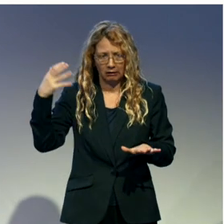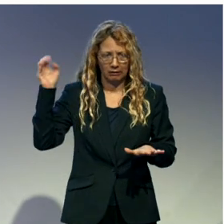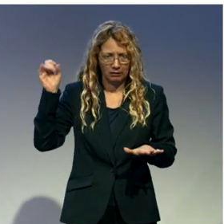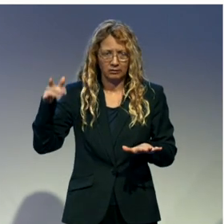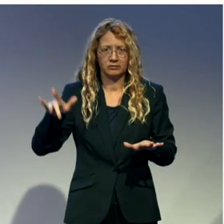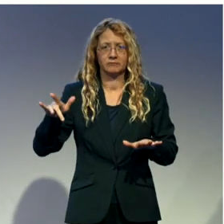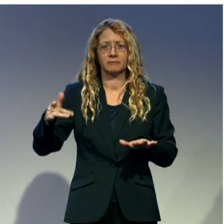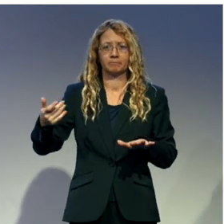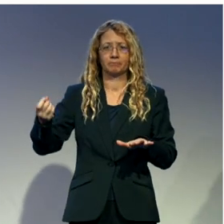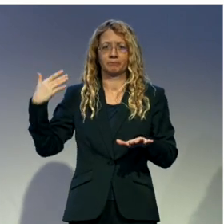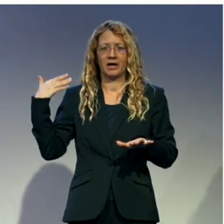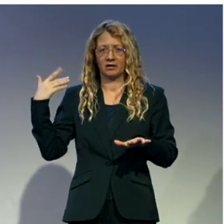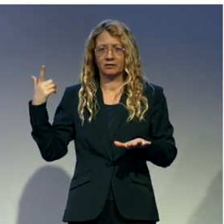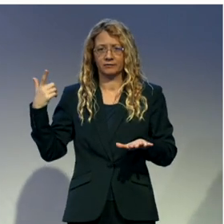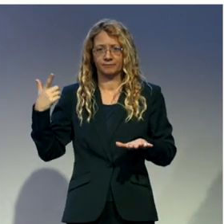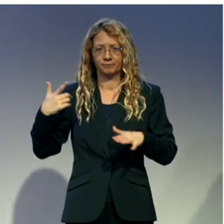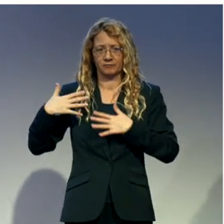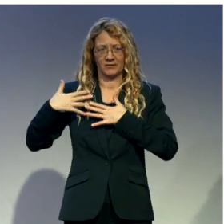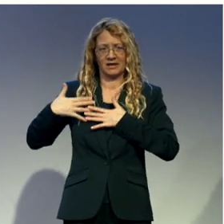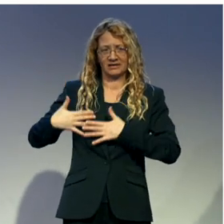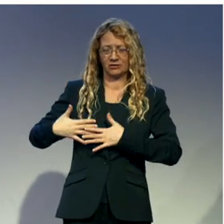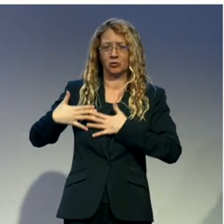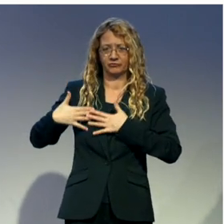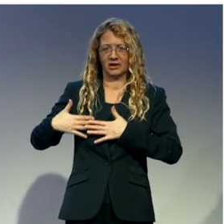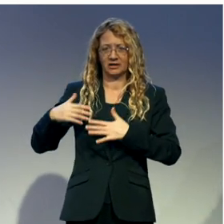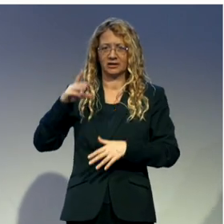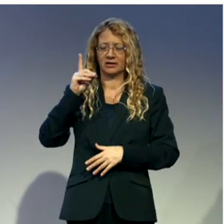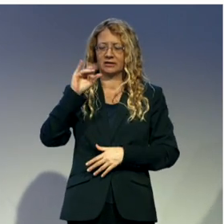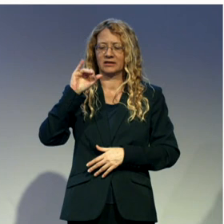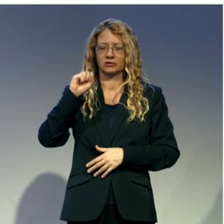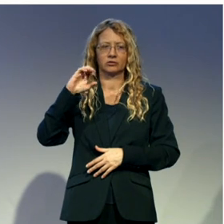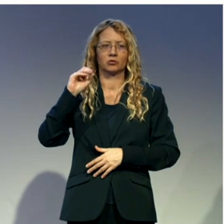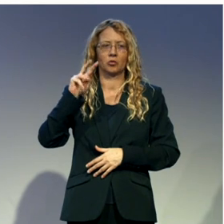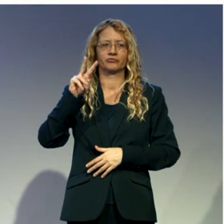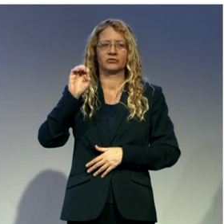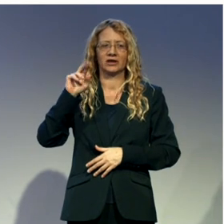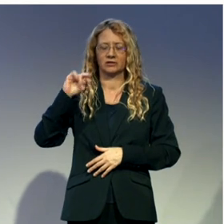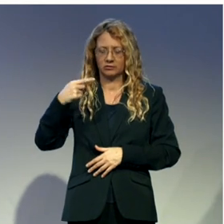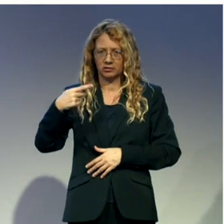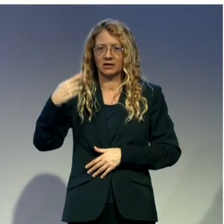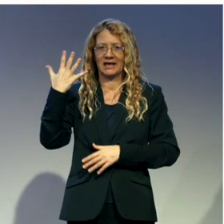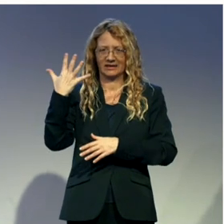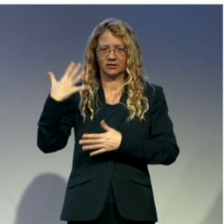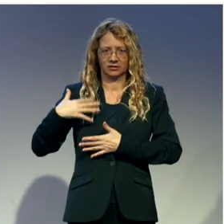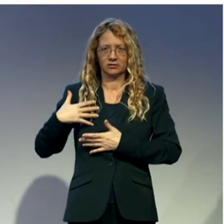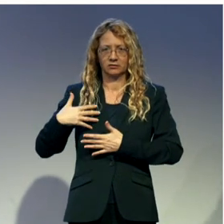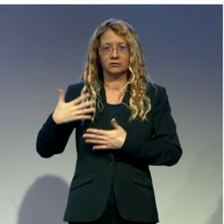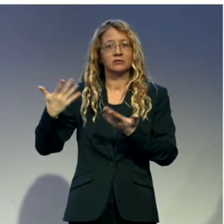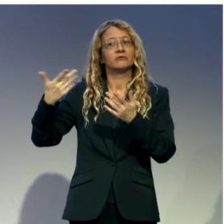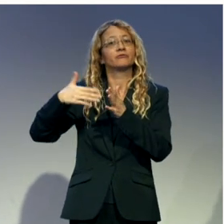Discovering Hands, a project which actually came from Germany, has found an amazing